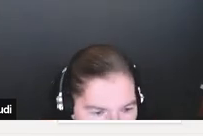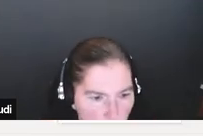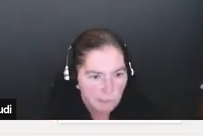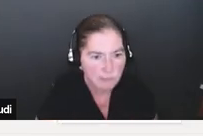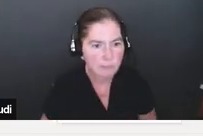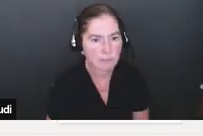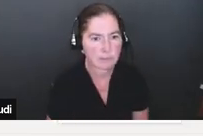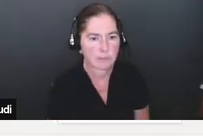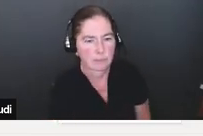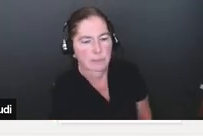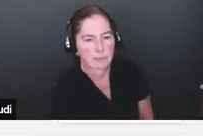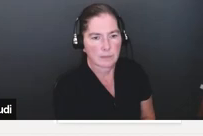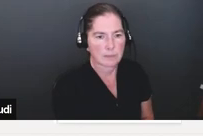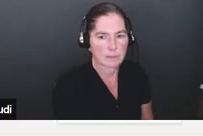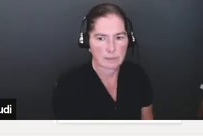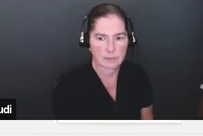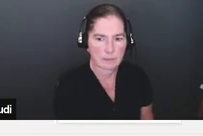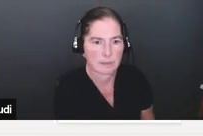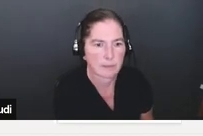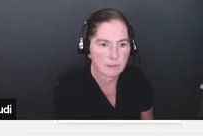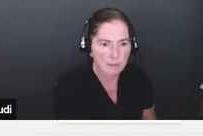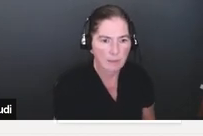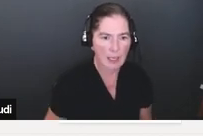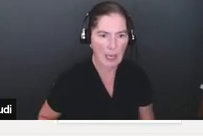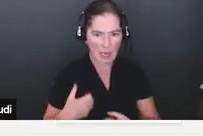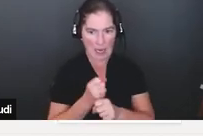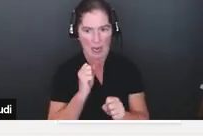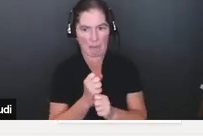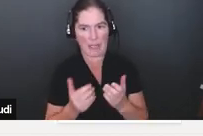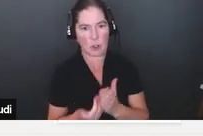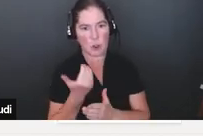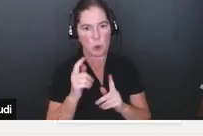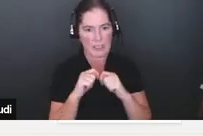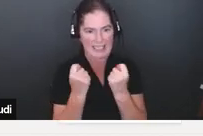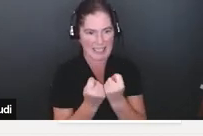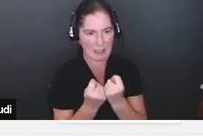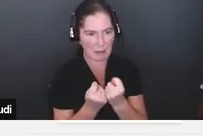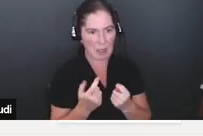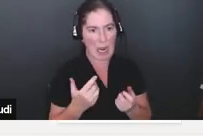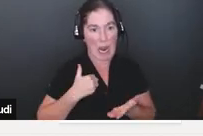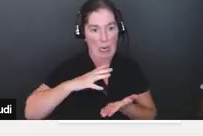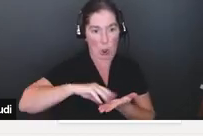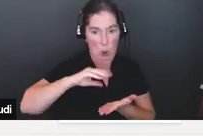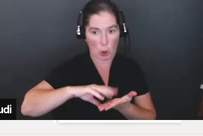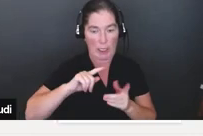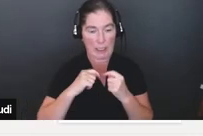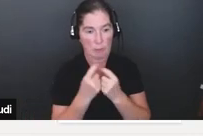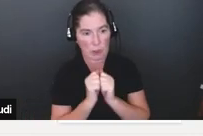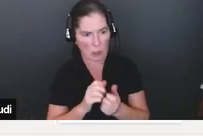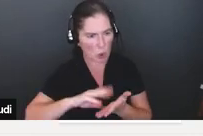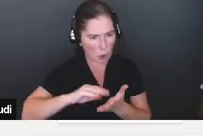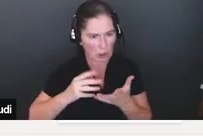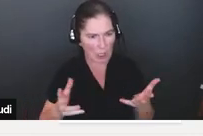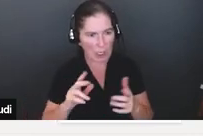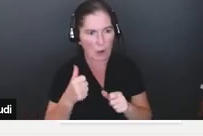I made just today for our session. I got to play a lot last night in learning teams together. And I remember that on the left-hand